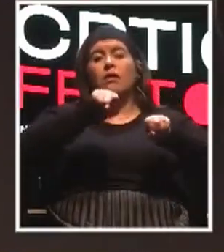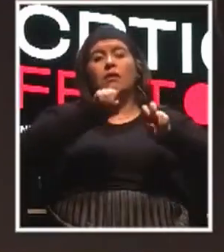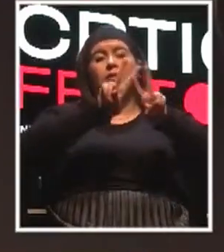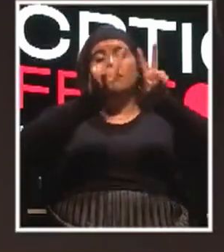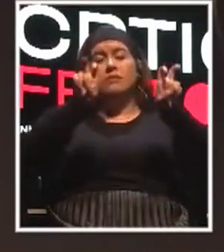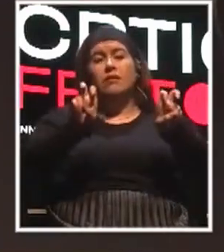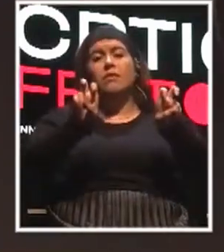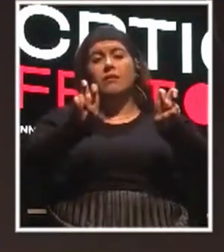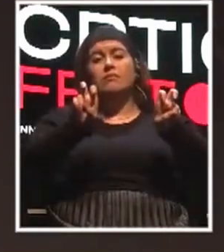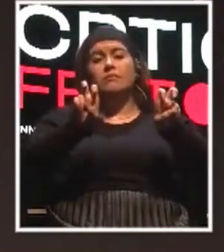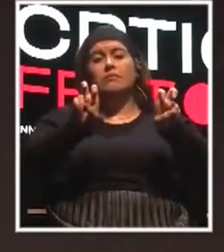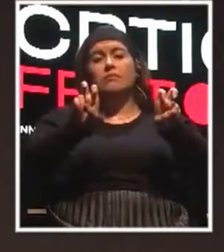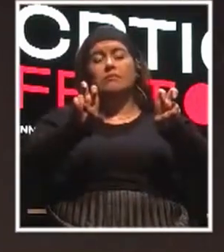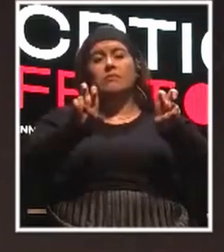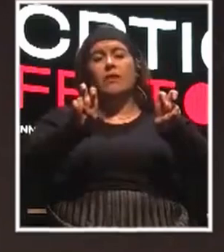And